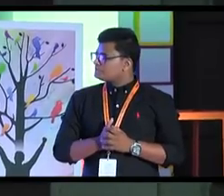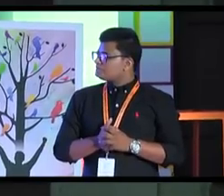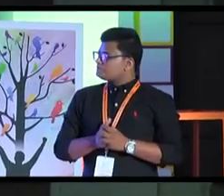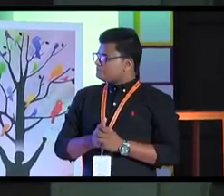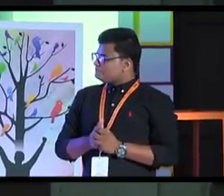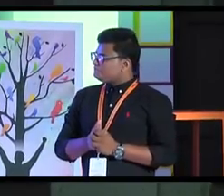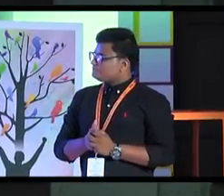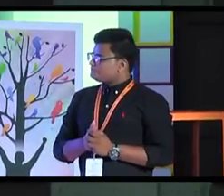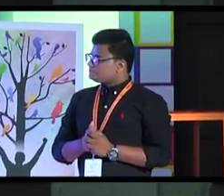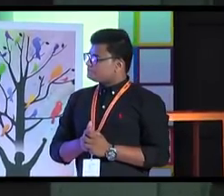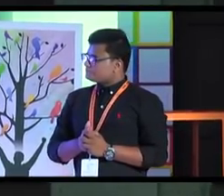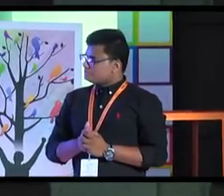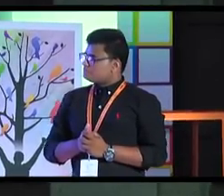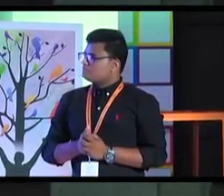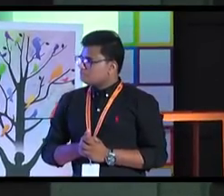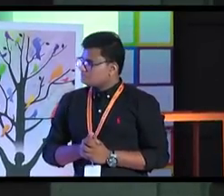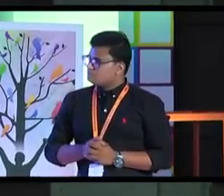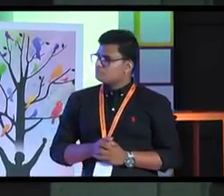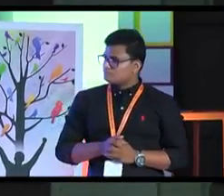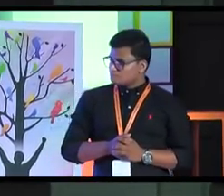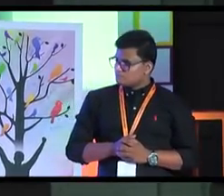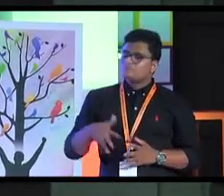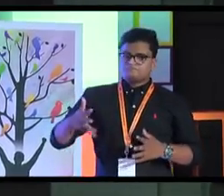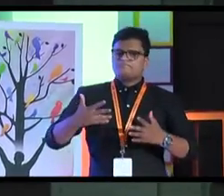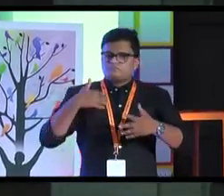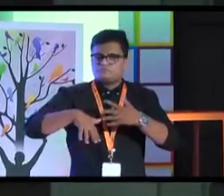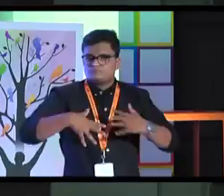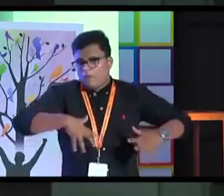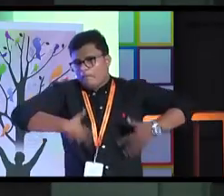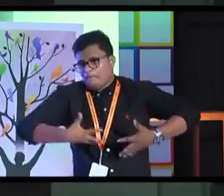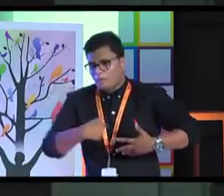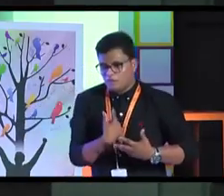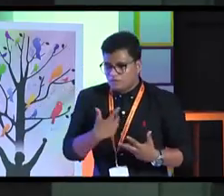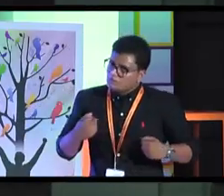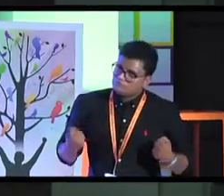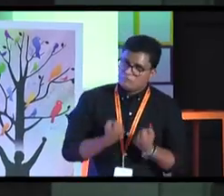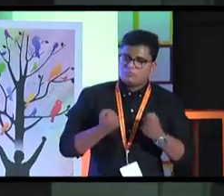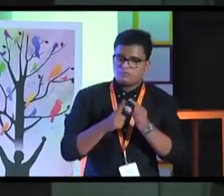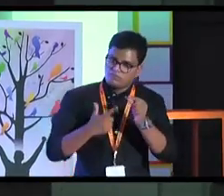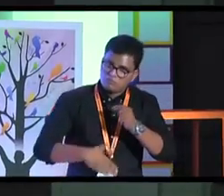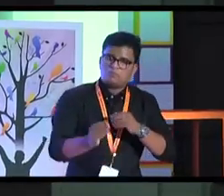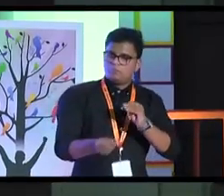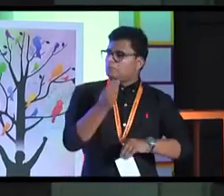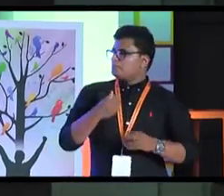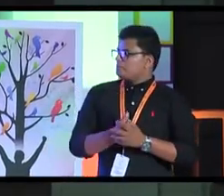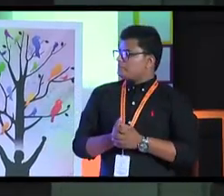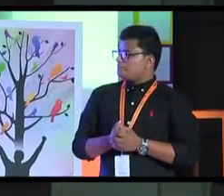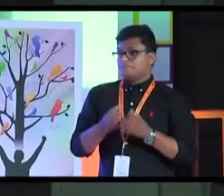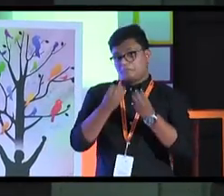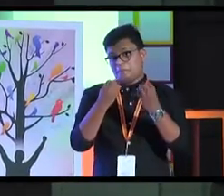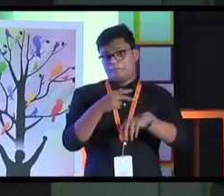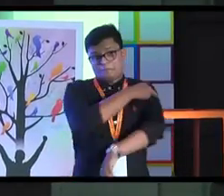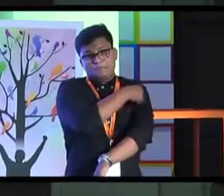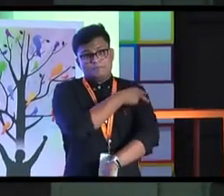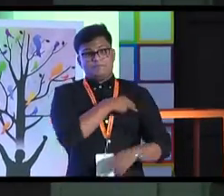is the opportunity. And that's why we are getting more and more encouraged. Let's do something. And that's where, you know, with all the volunteers and mobile